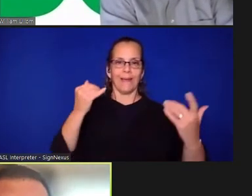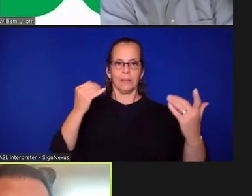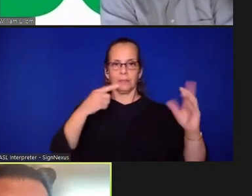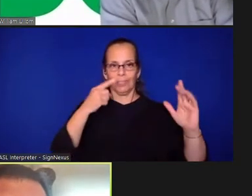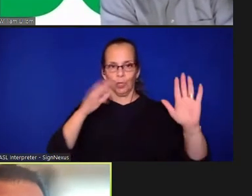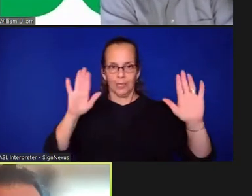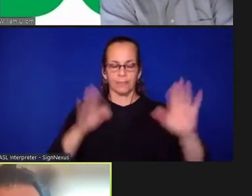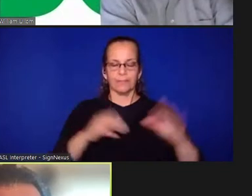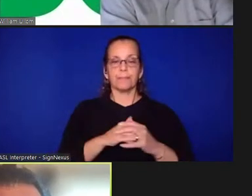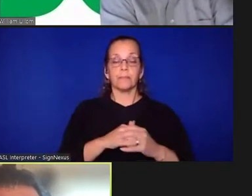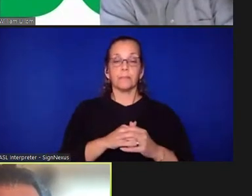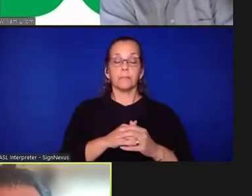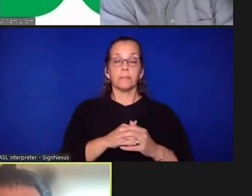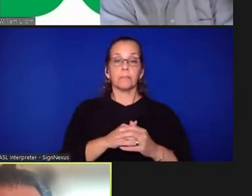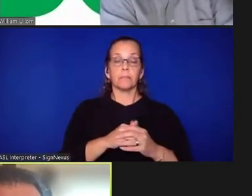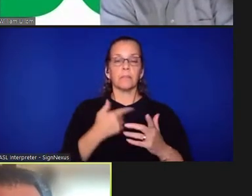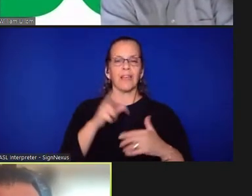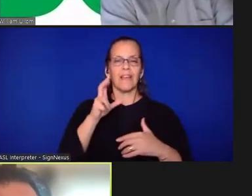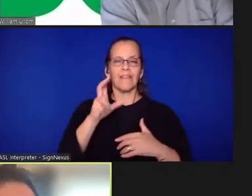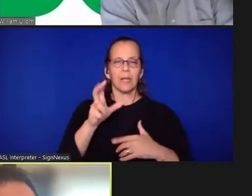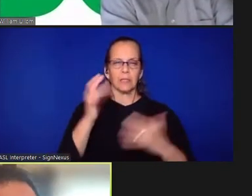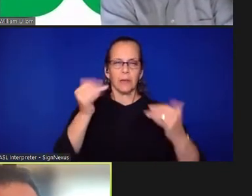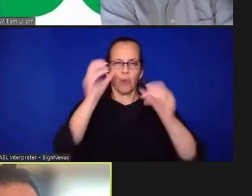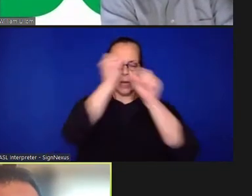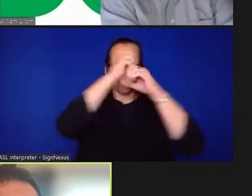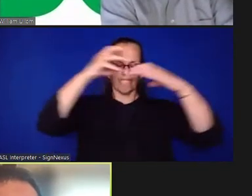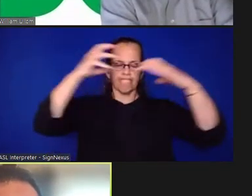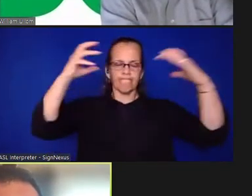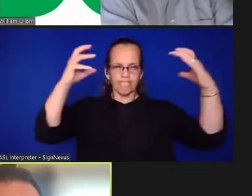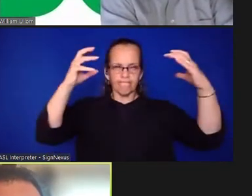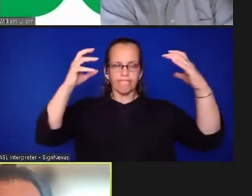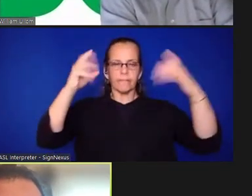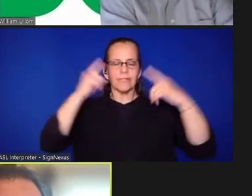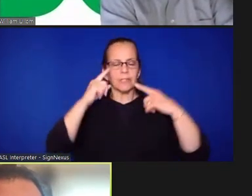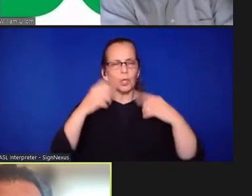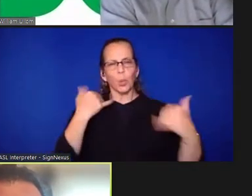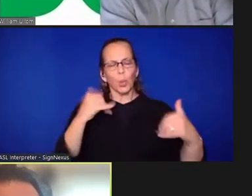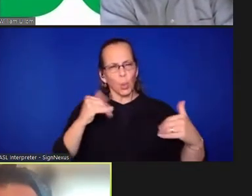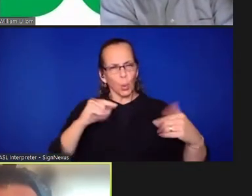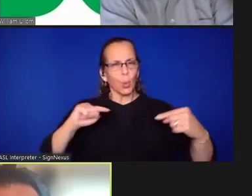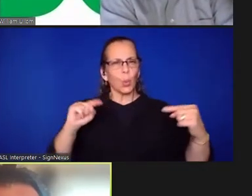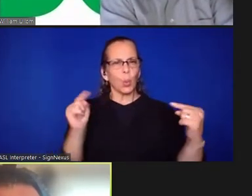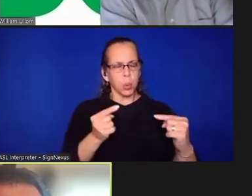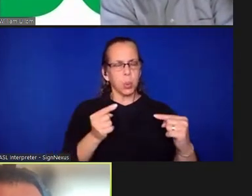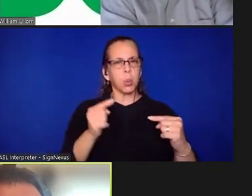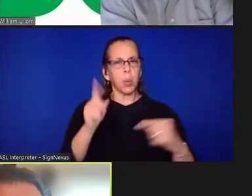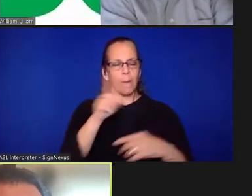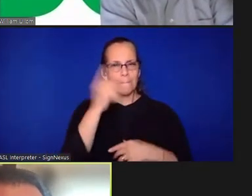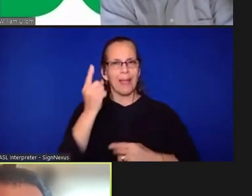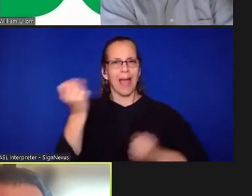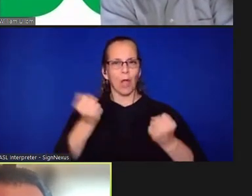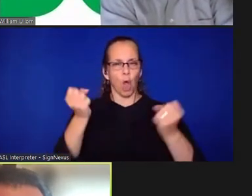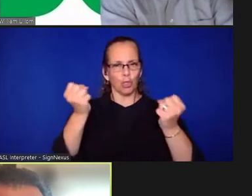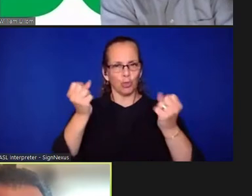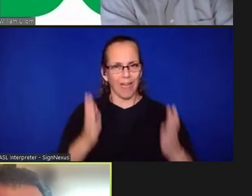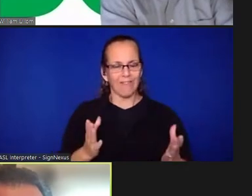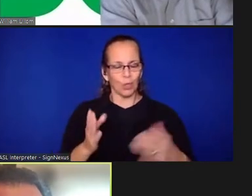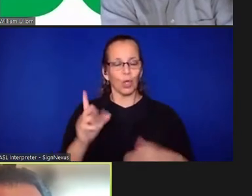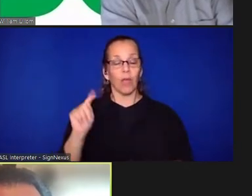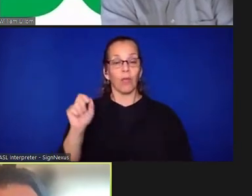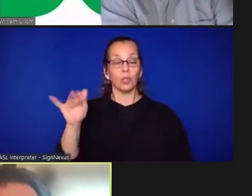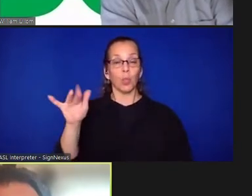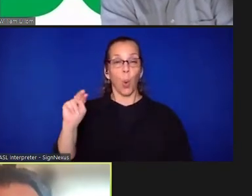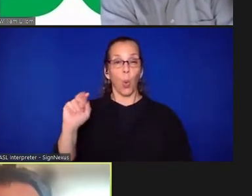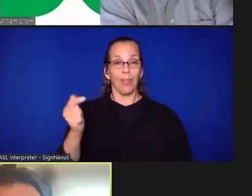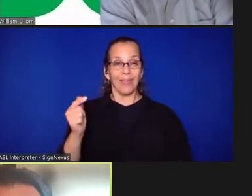assessment before you now Envision scenarios that will impose significant harm on black car drivers it acknowledges that the tolling scenarios and envisions